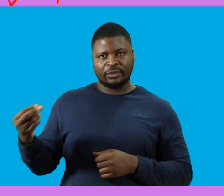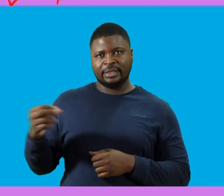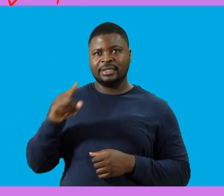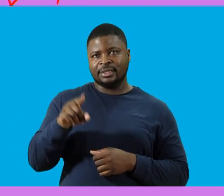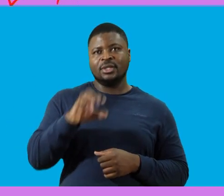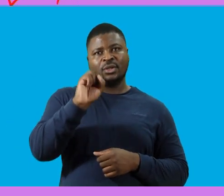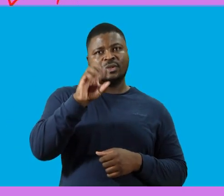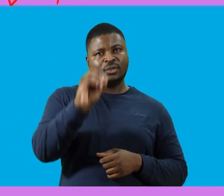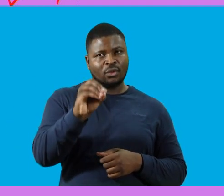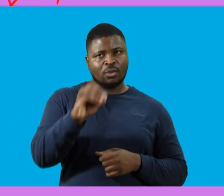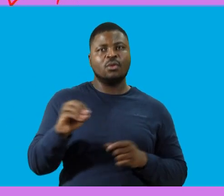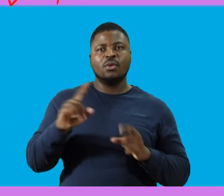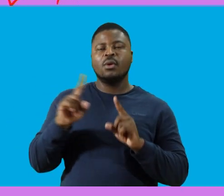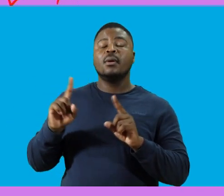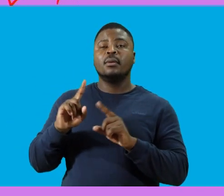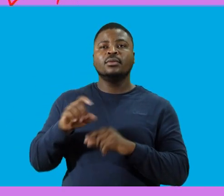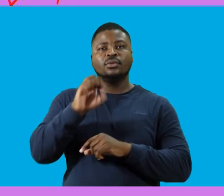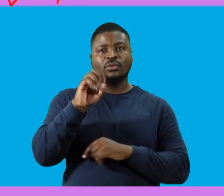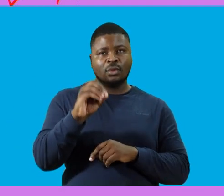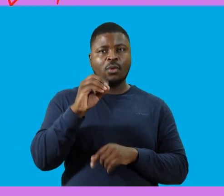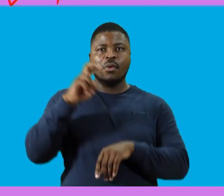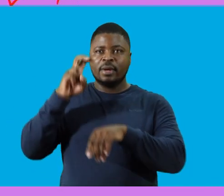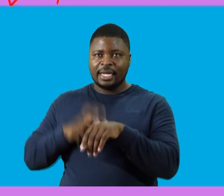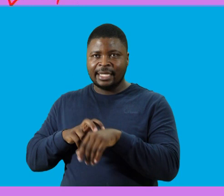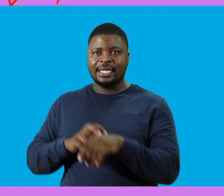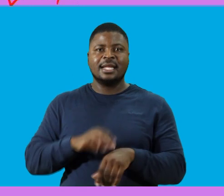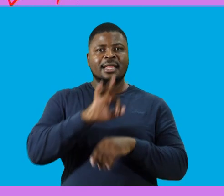31,200. So she needs